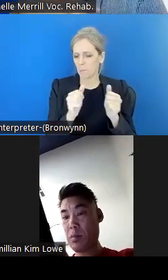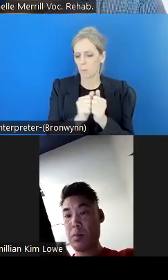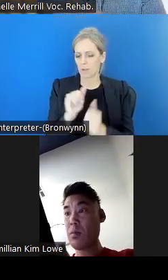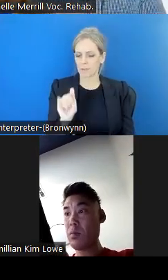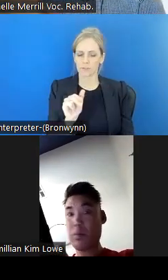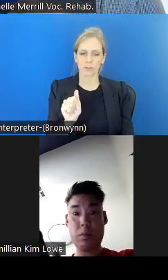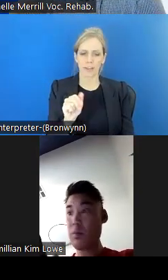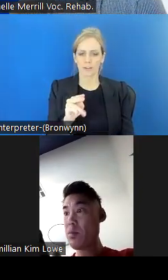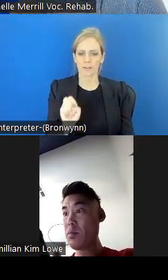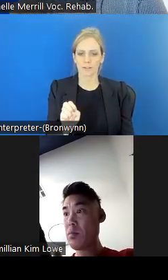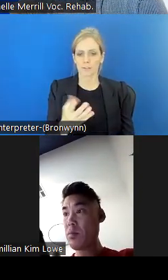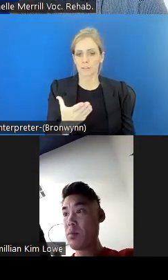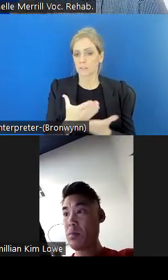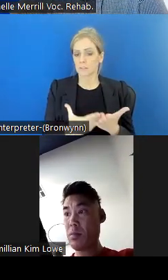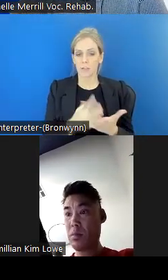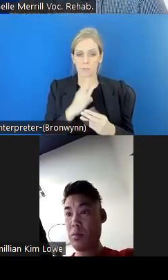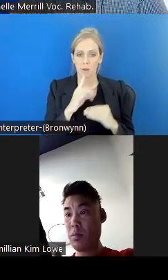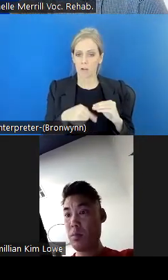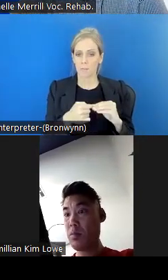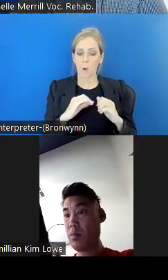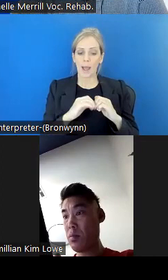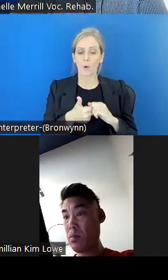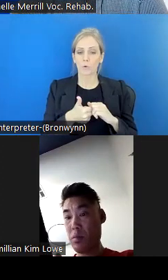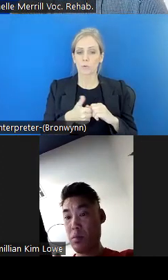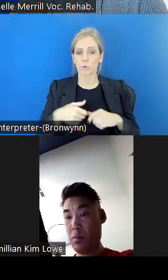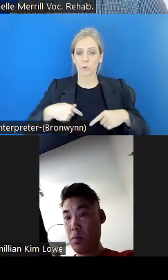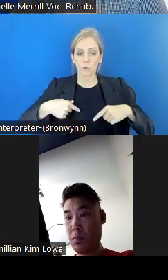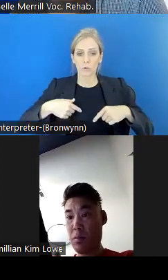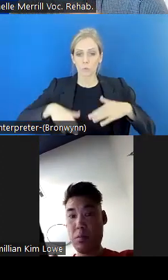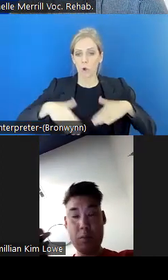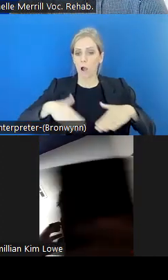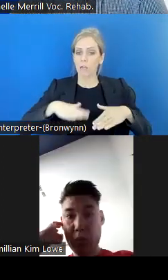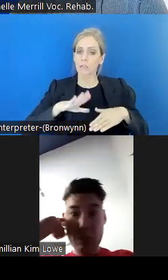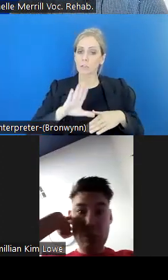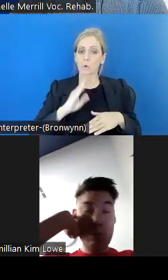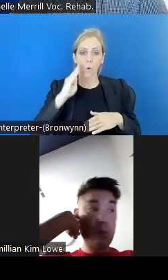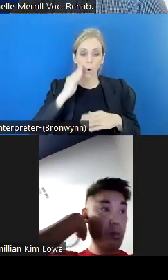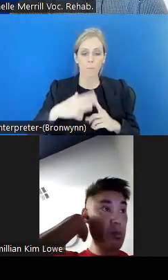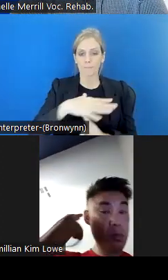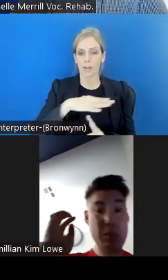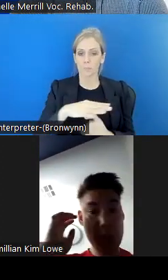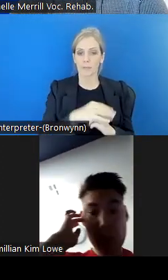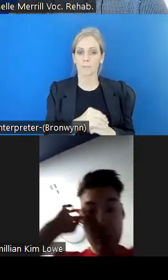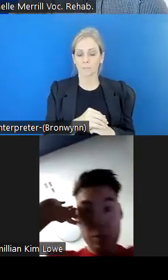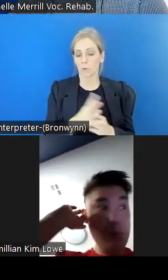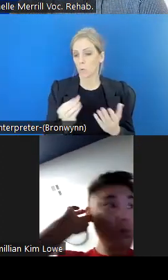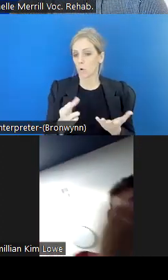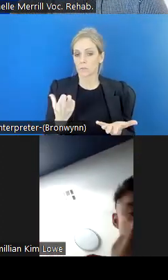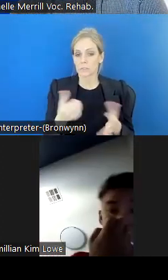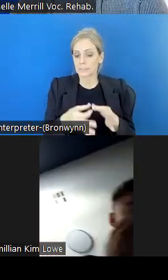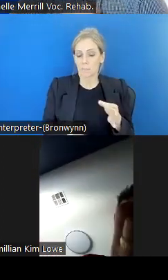ambulate, how to walk around in your own home environment, or how to, something as simple as how to put toothpaste on your